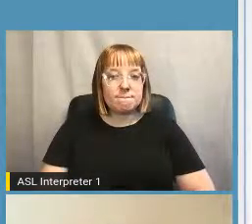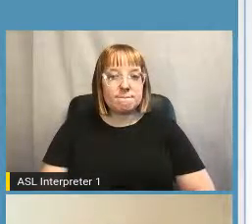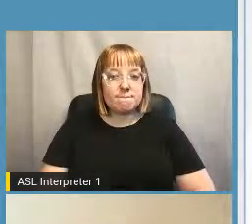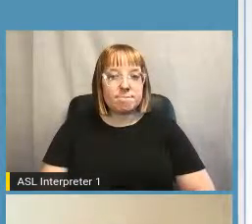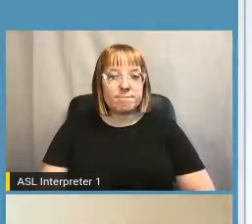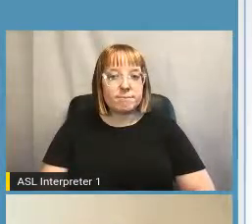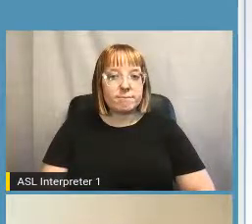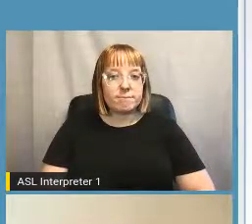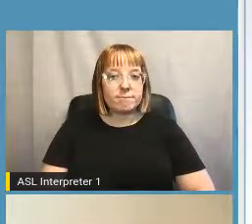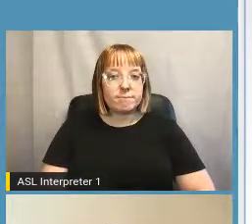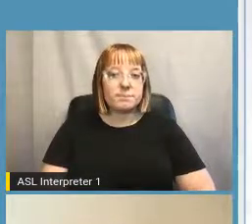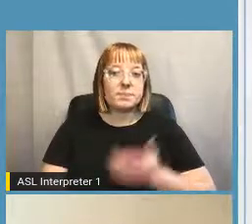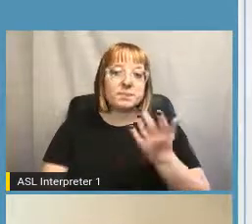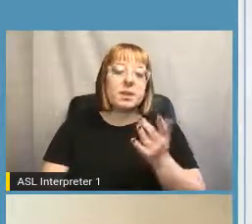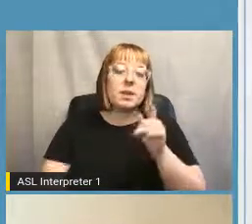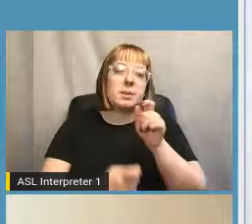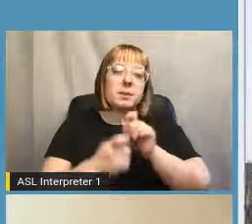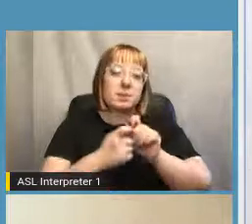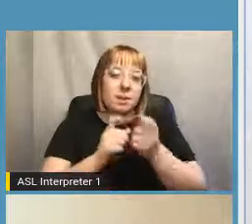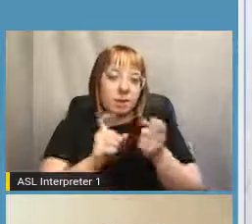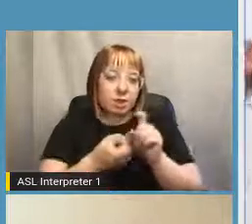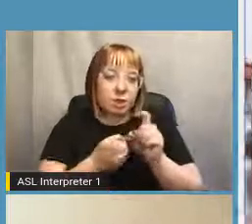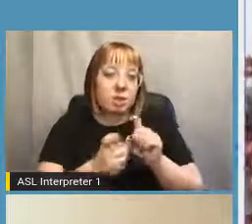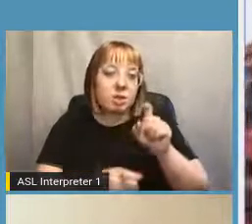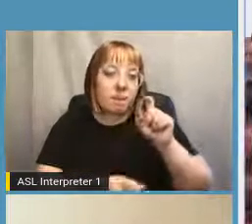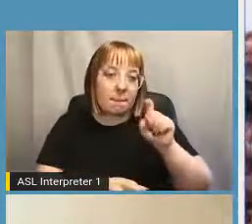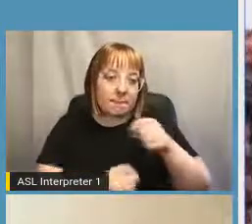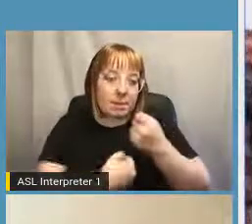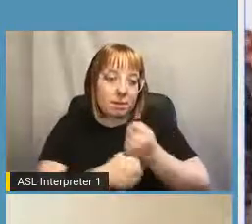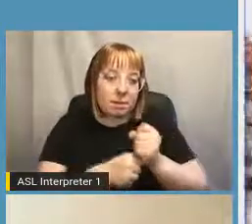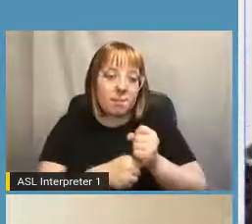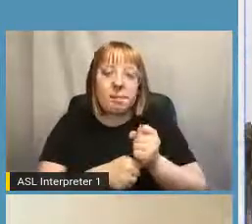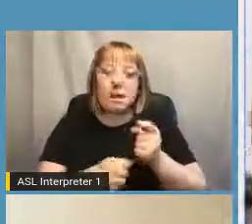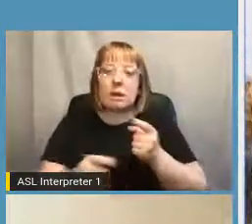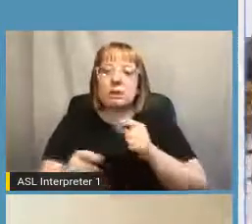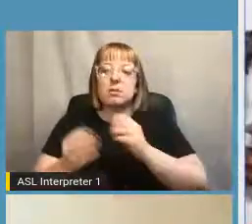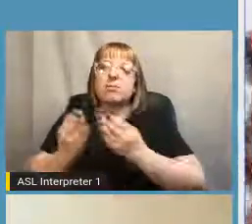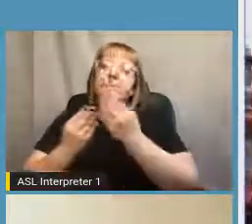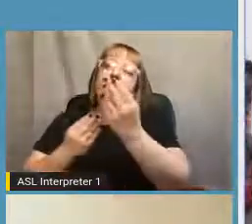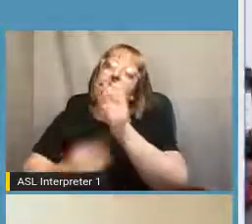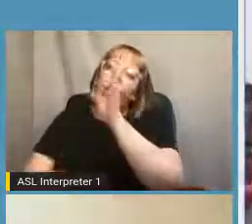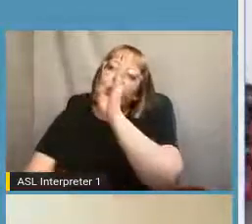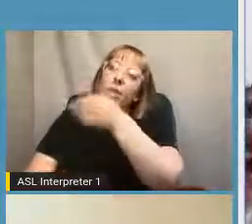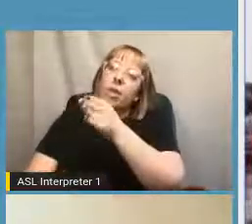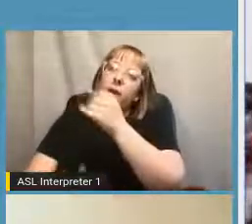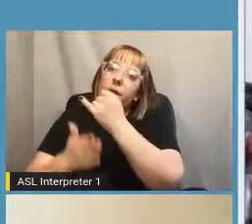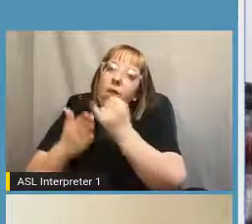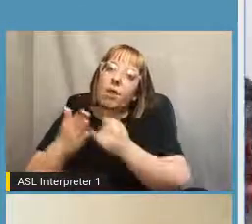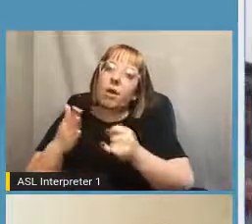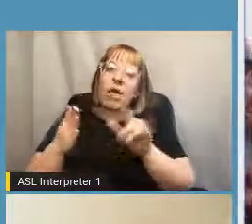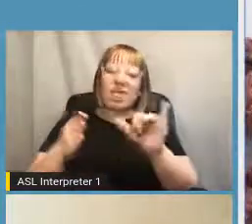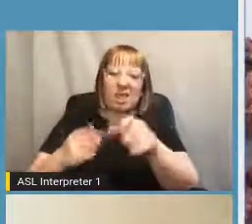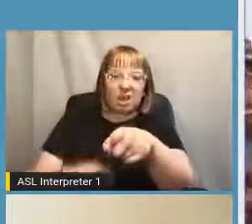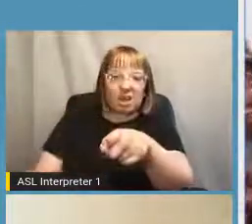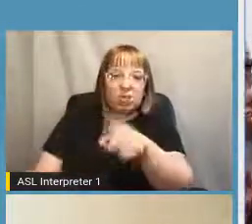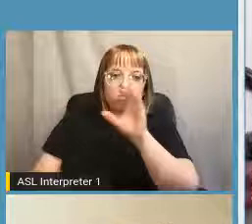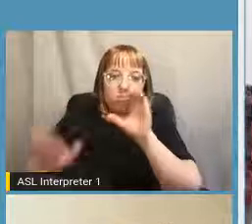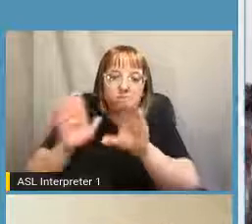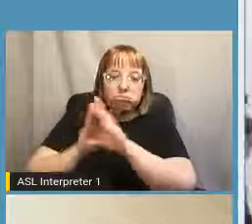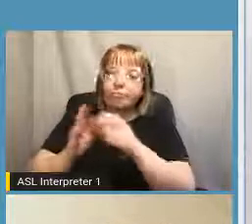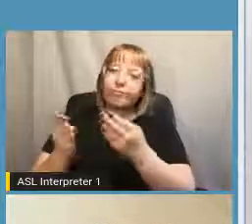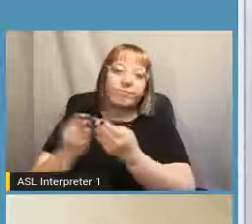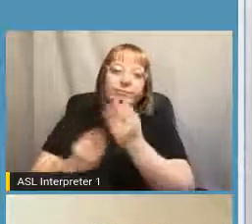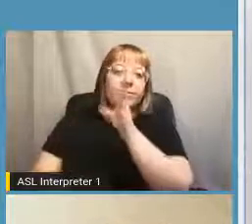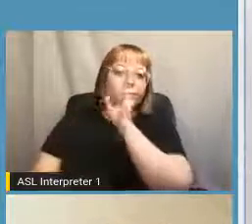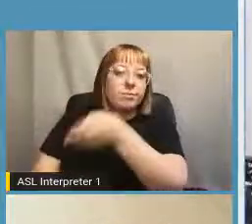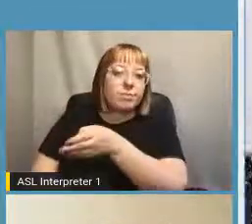And so there are some certain changes that need to be made as opposed to just submitting a painting or a photograph. As you can see here, this is a